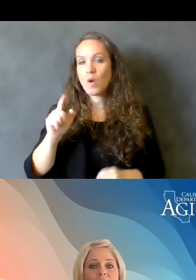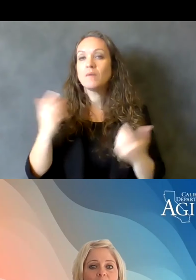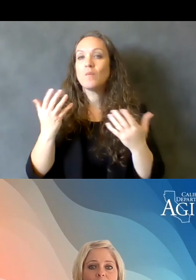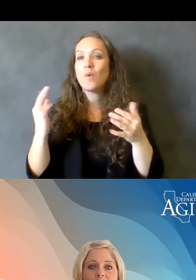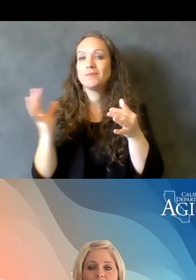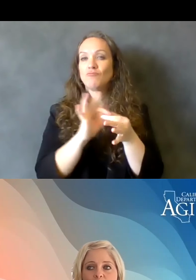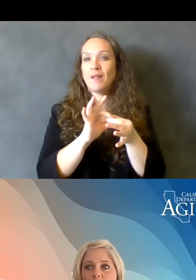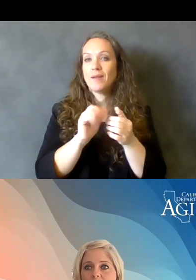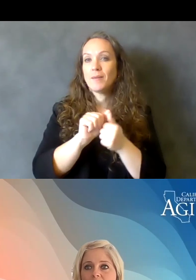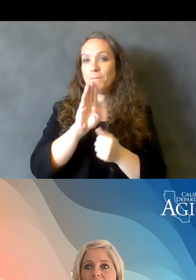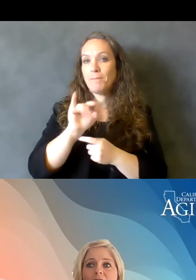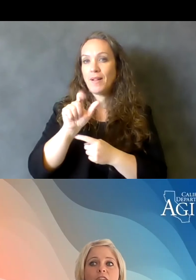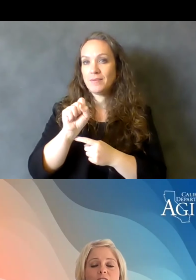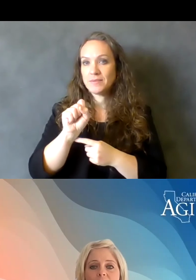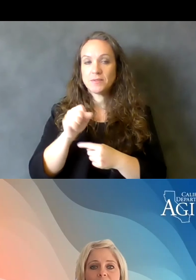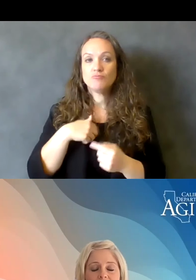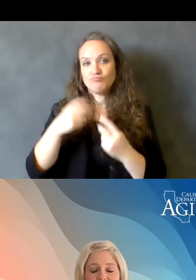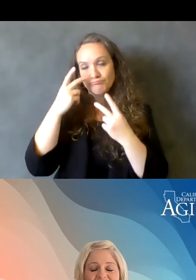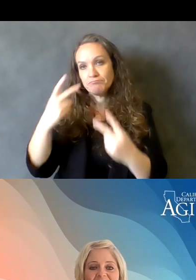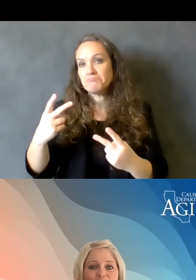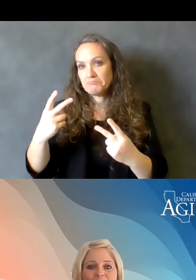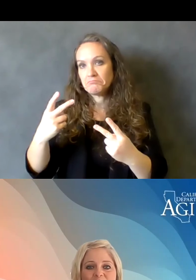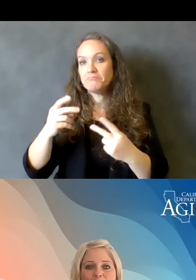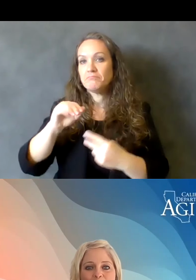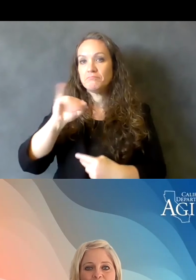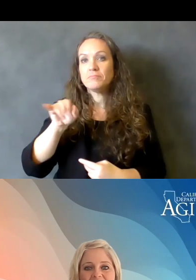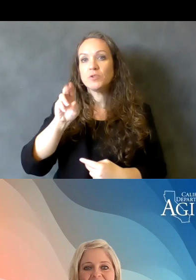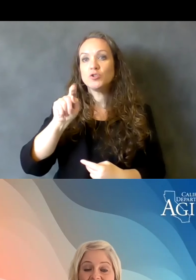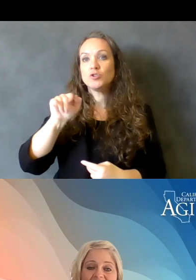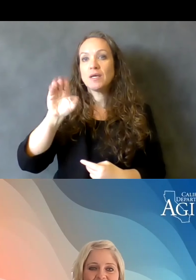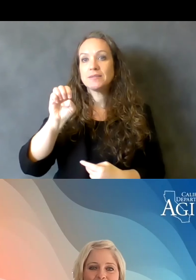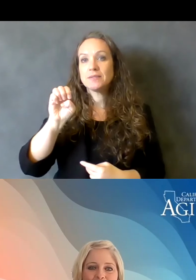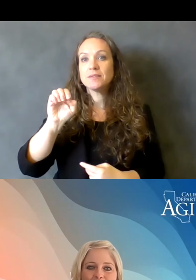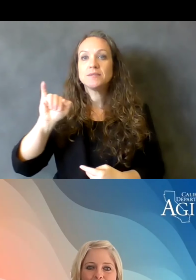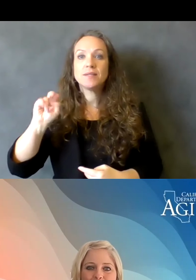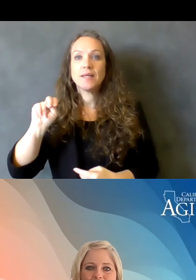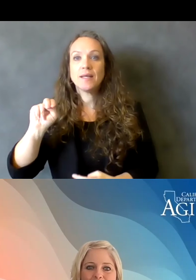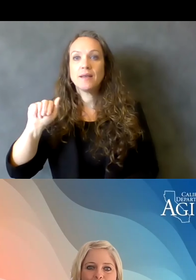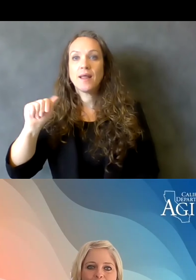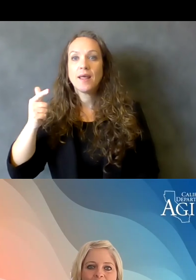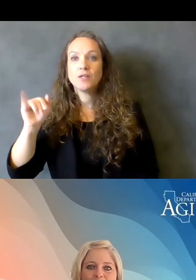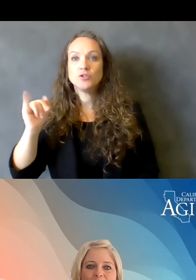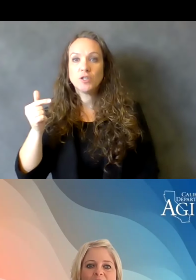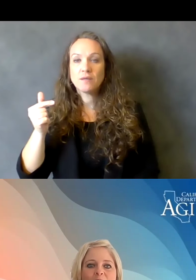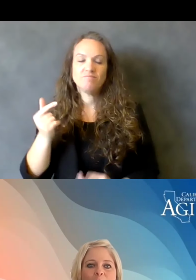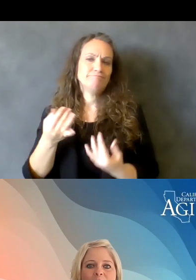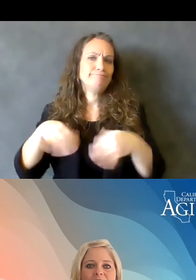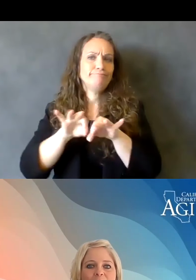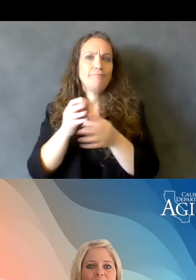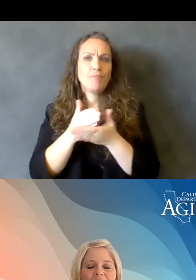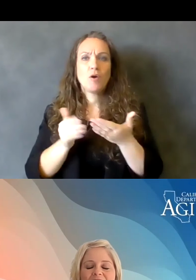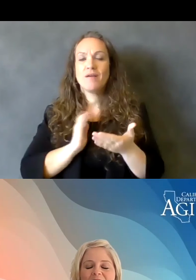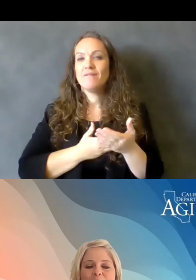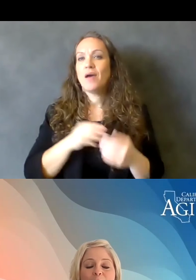Aging. This can be found on their website. Justice in Aging was a key partner and is a key partner in the Master Plan for Aging, and